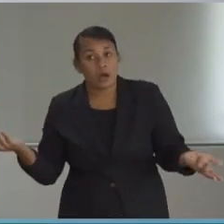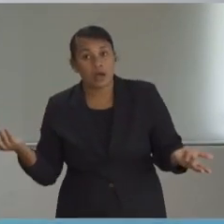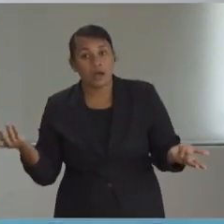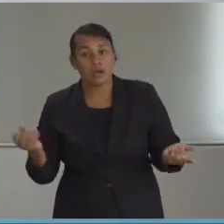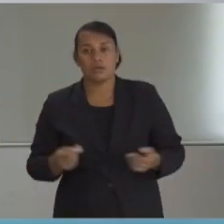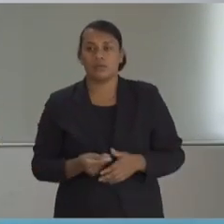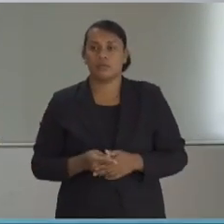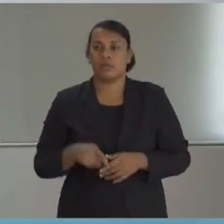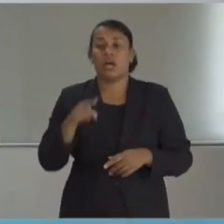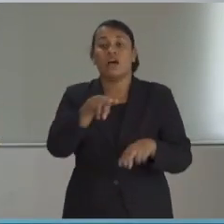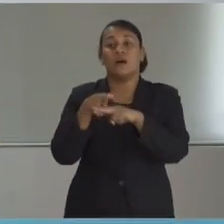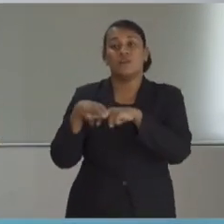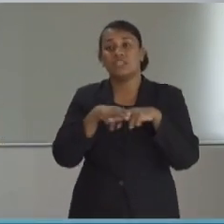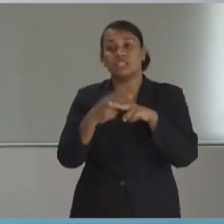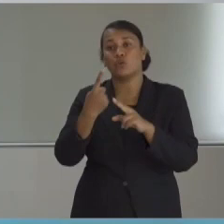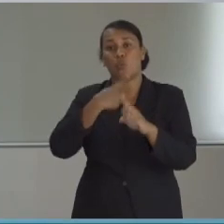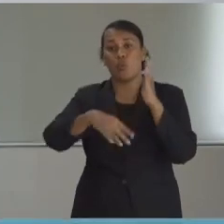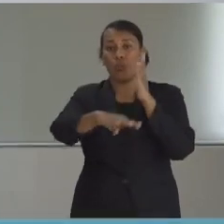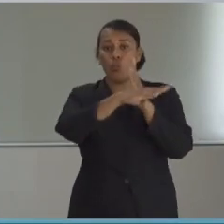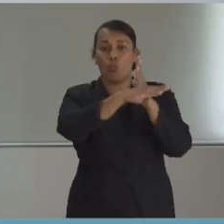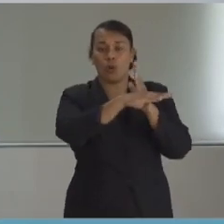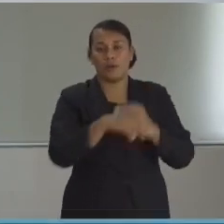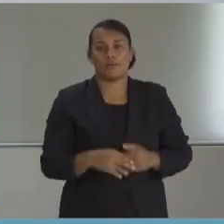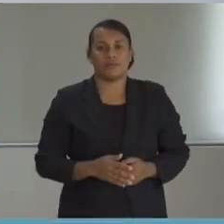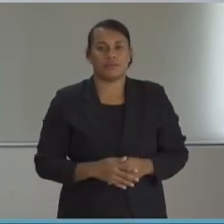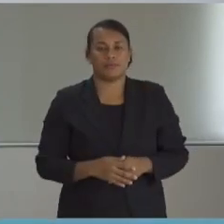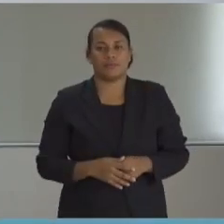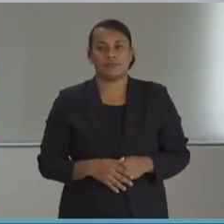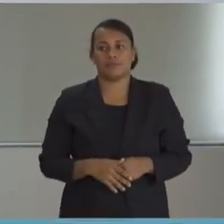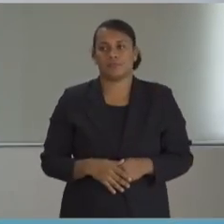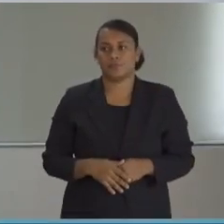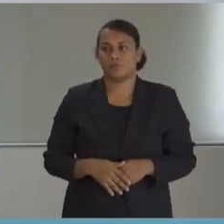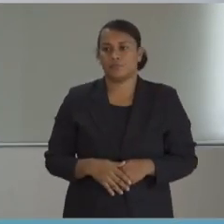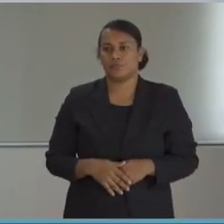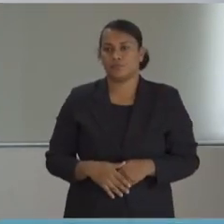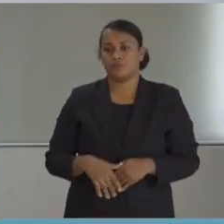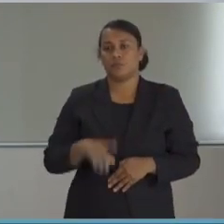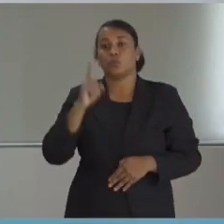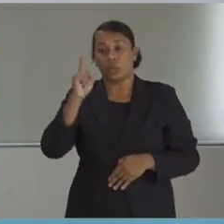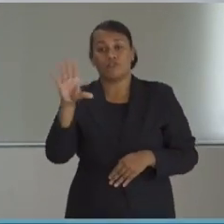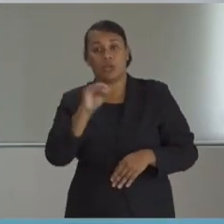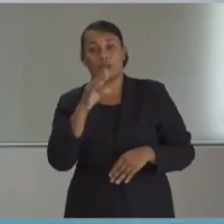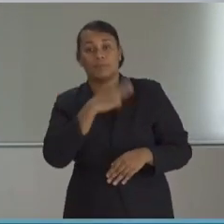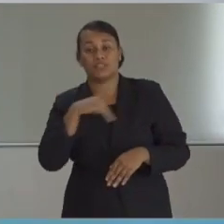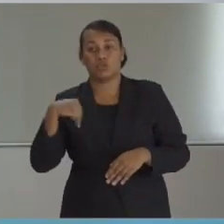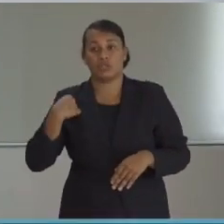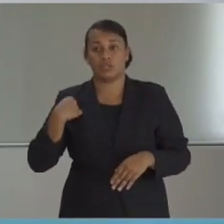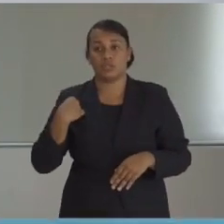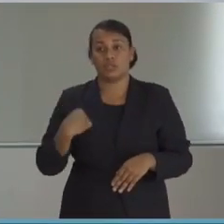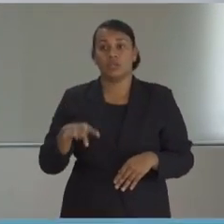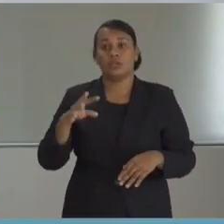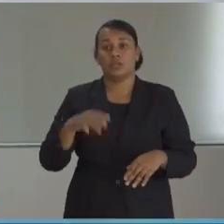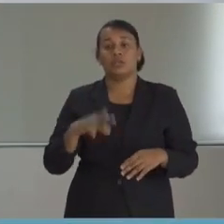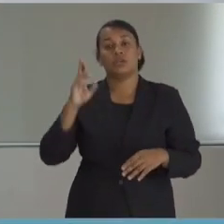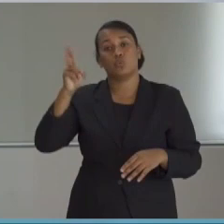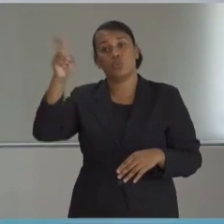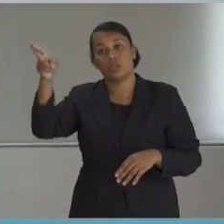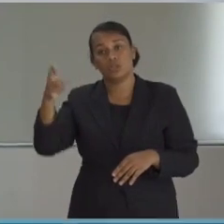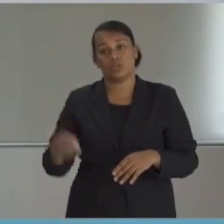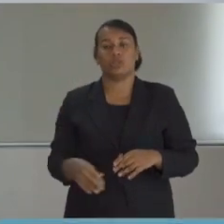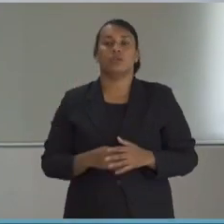Red Cross. We have 1 from the Ministry of Rural Development and Ministry of Rural